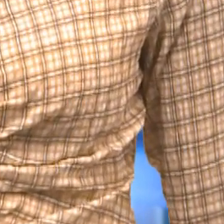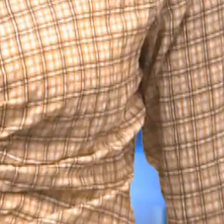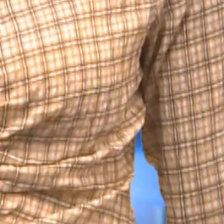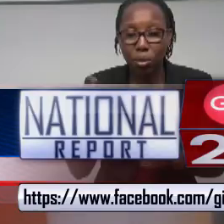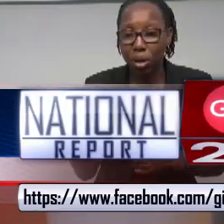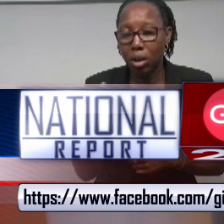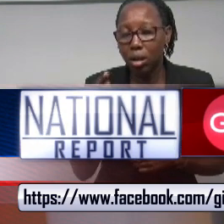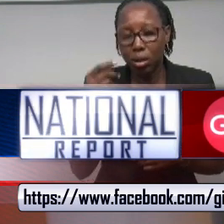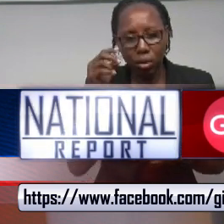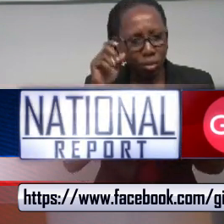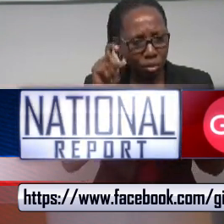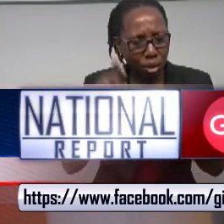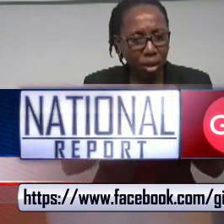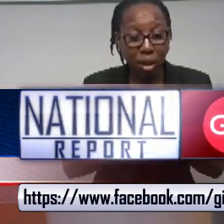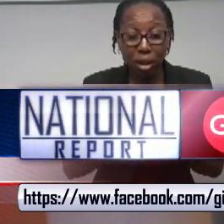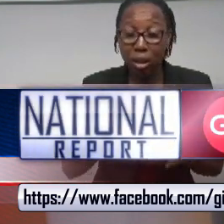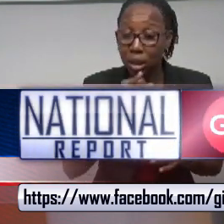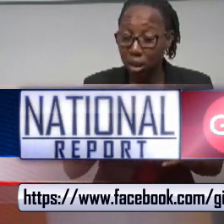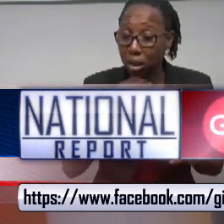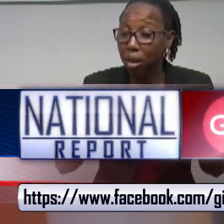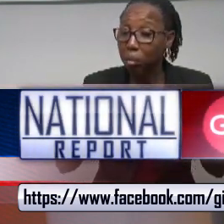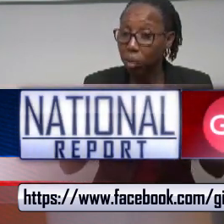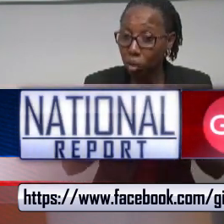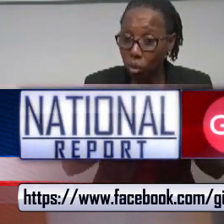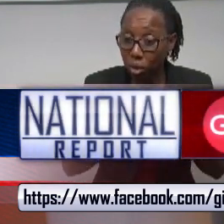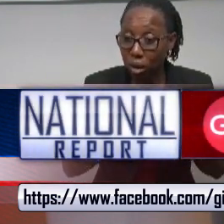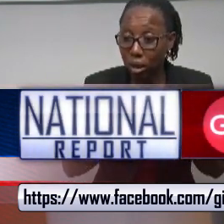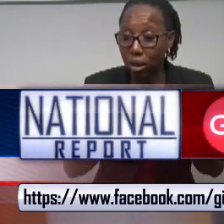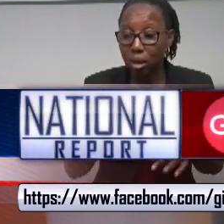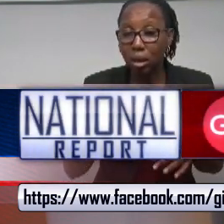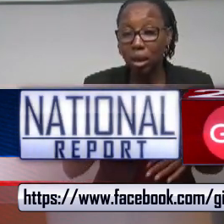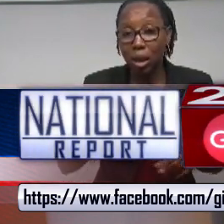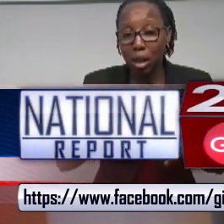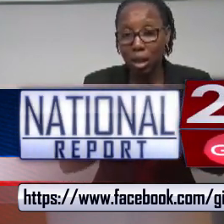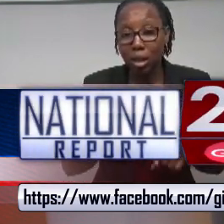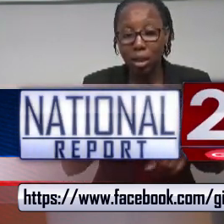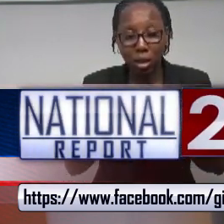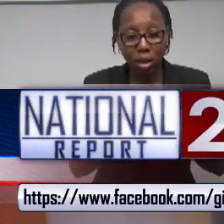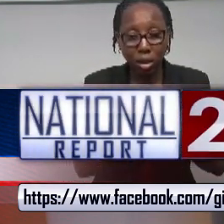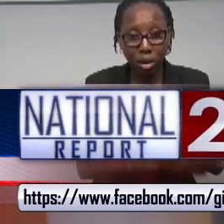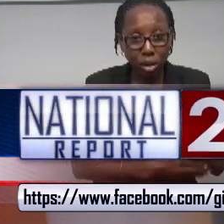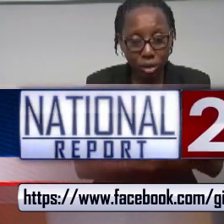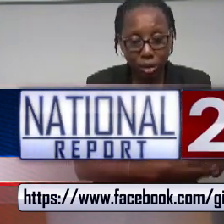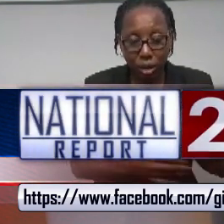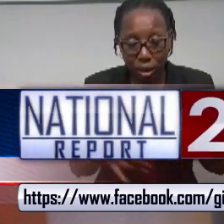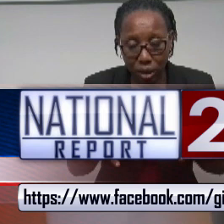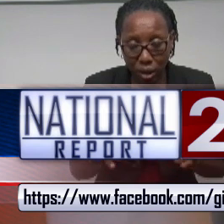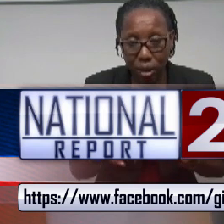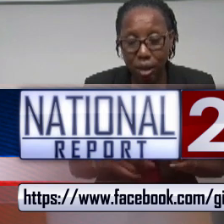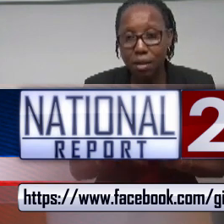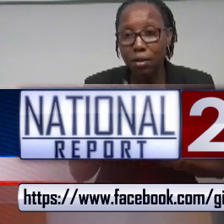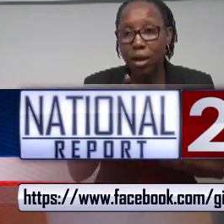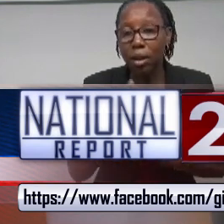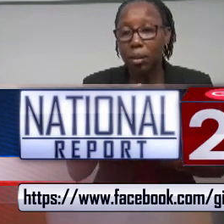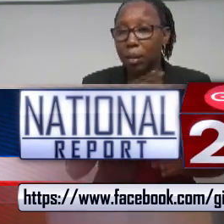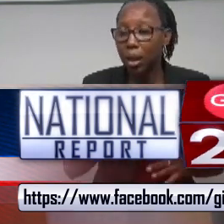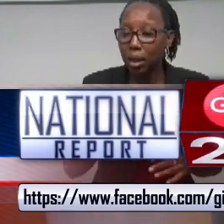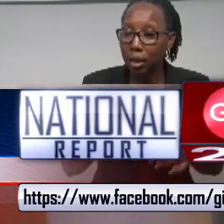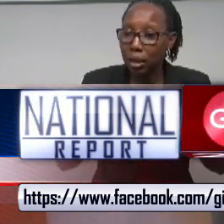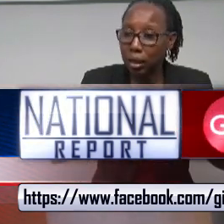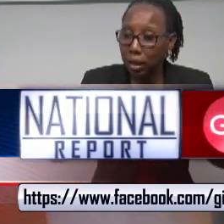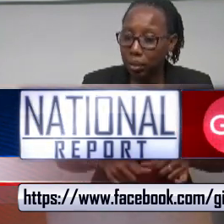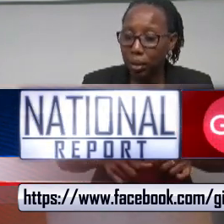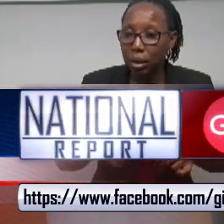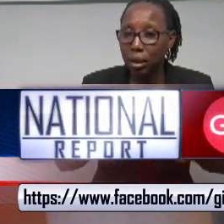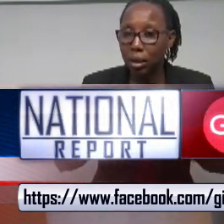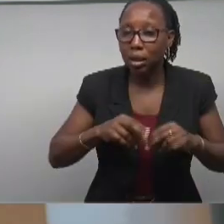population. As one country develop, the different demands for land are going to continue